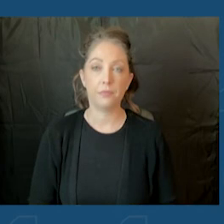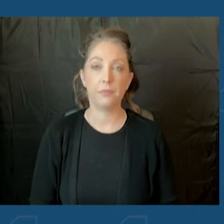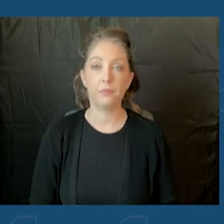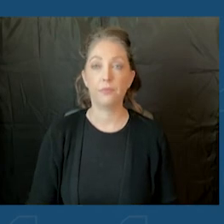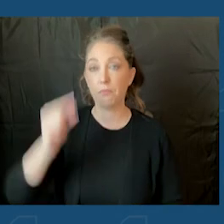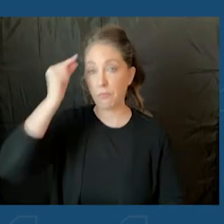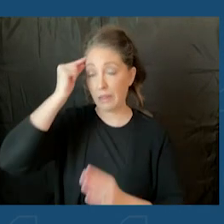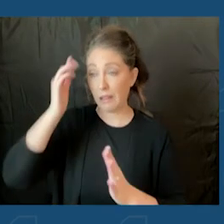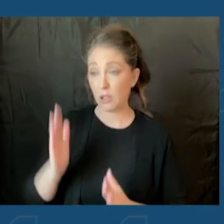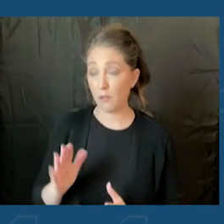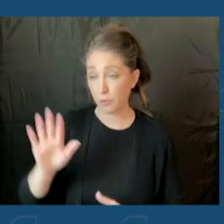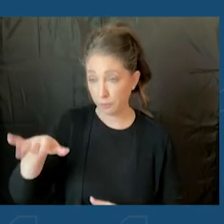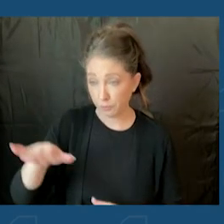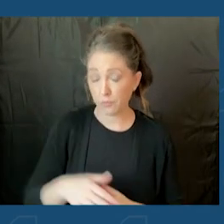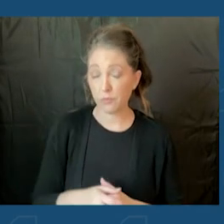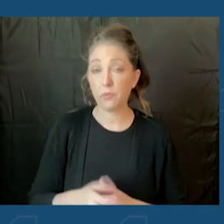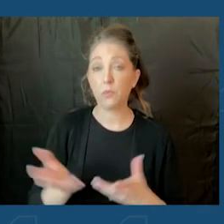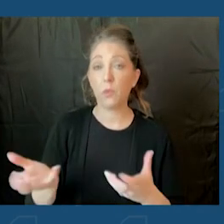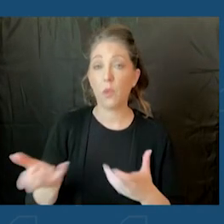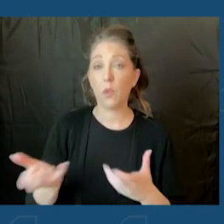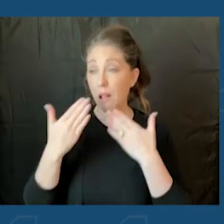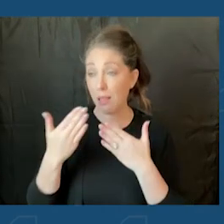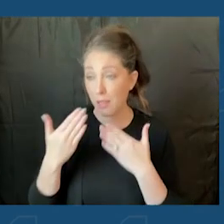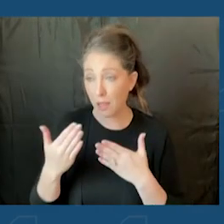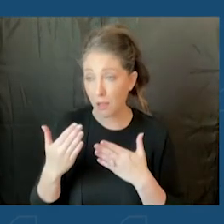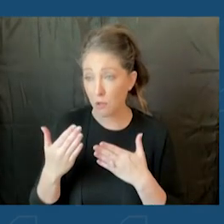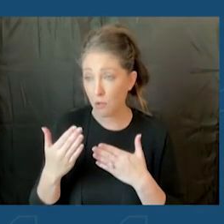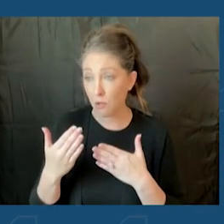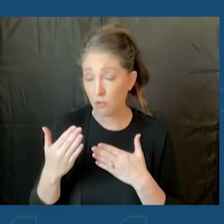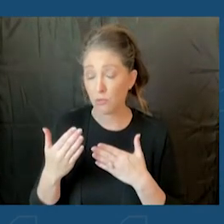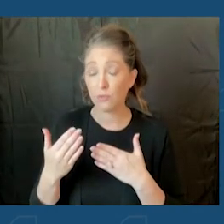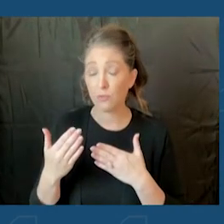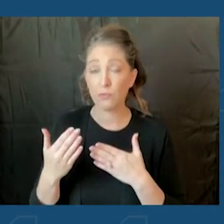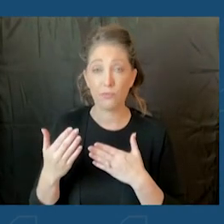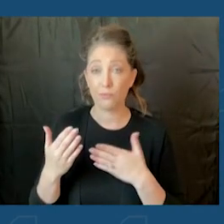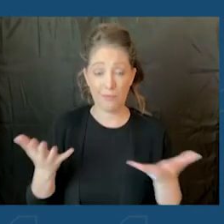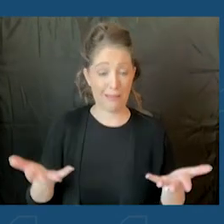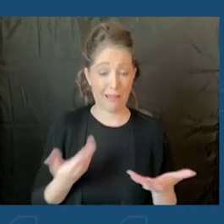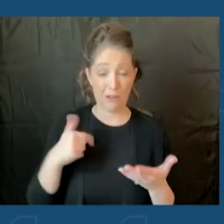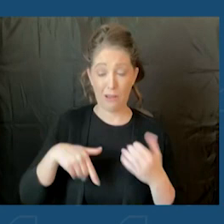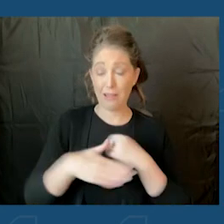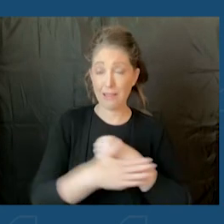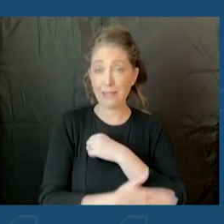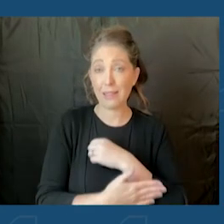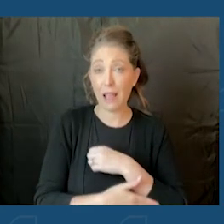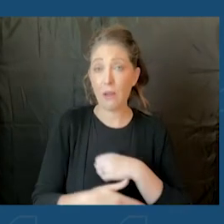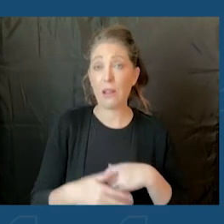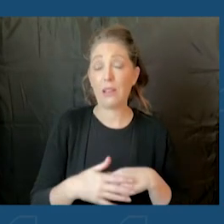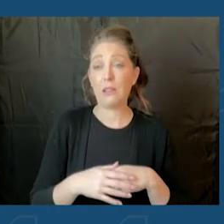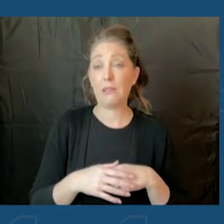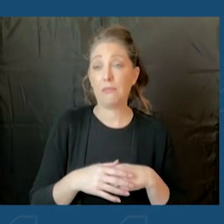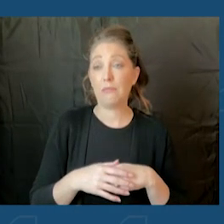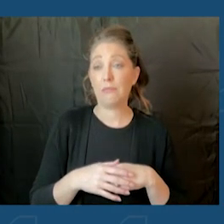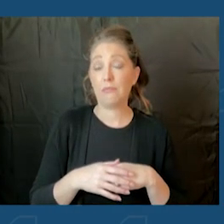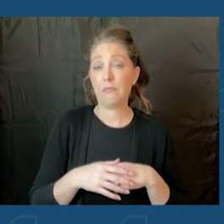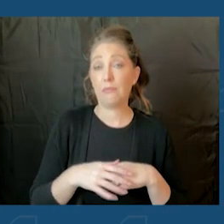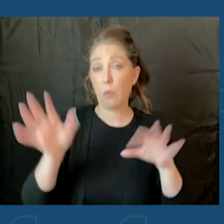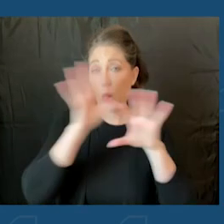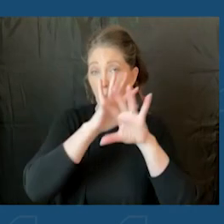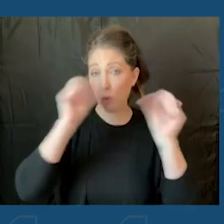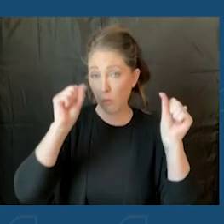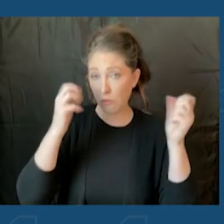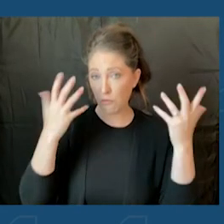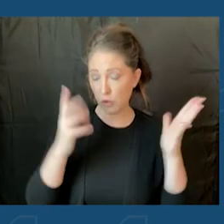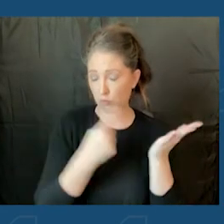And Governor, I want to thank you as well on behalf of all of us in the county. The superintendent spoke about it, but